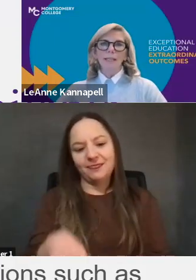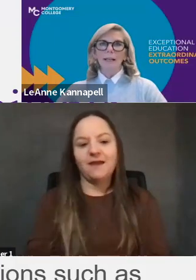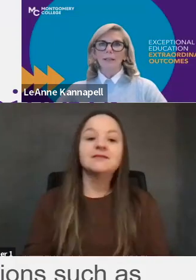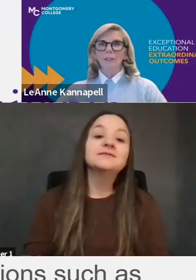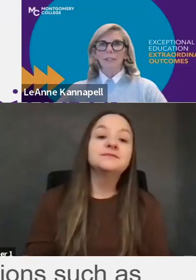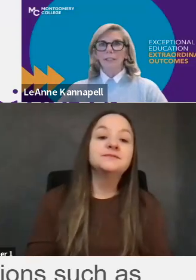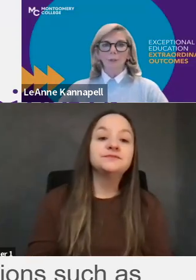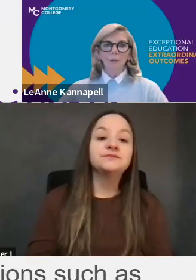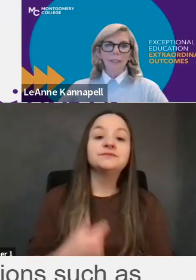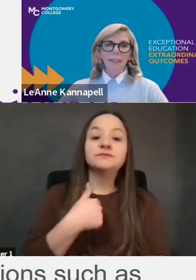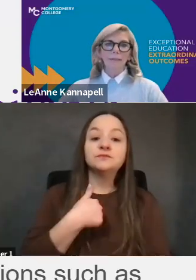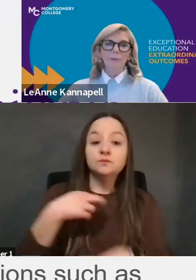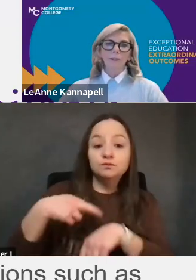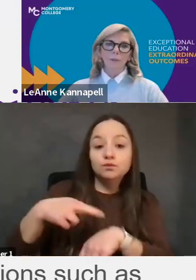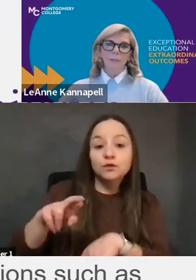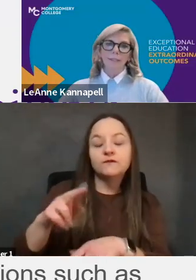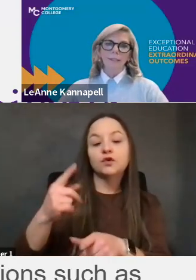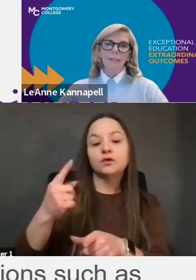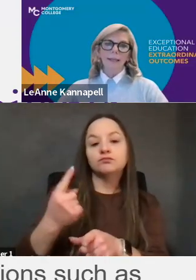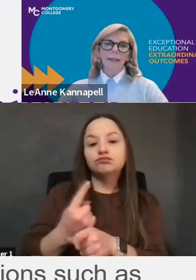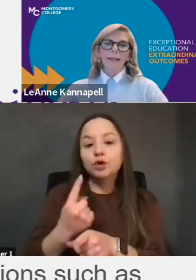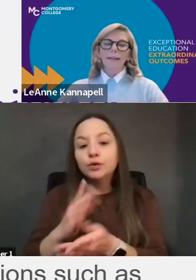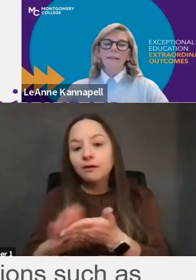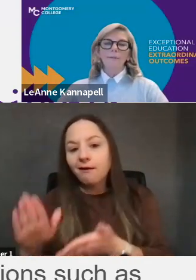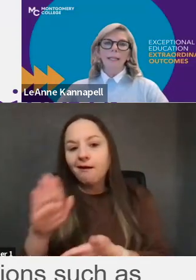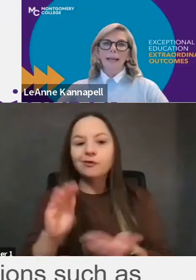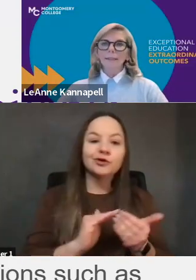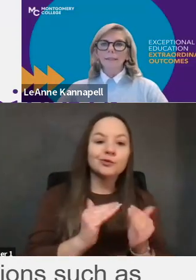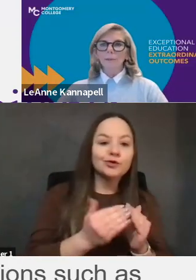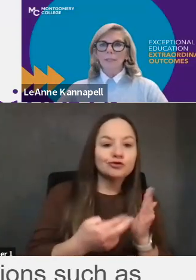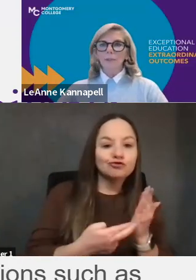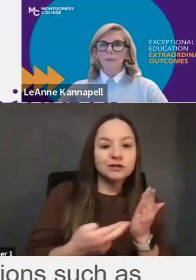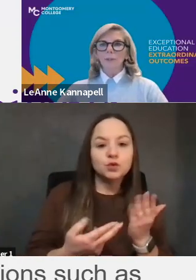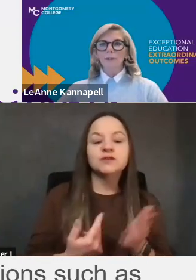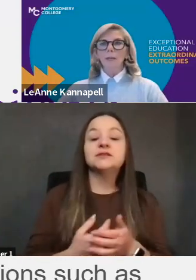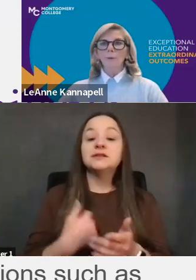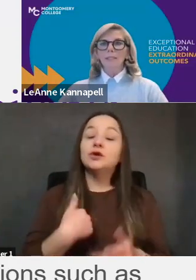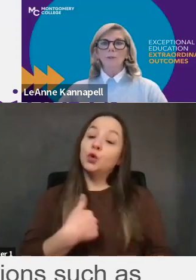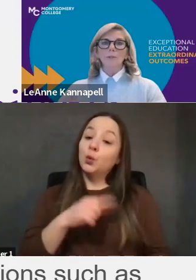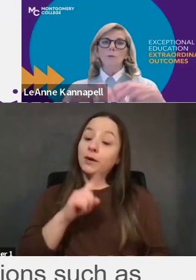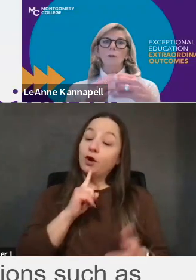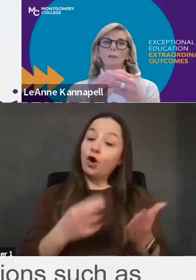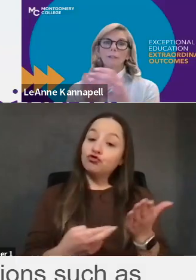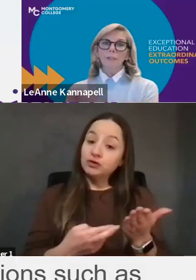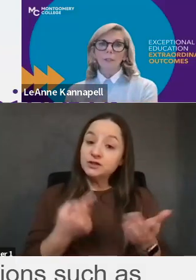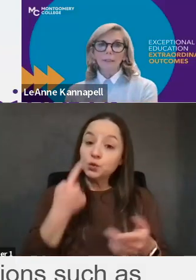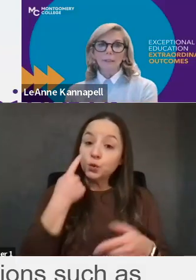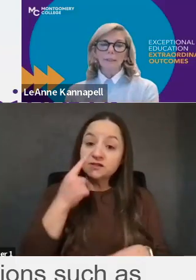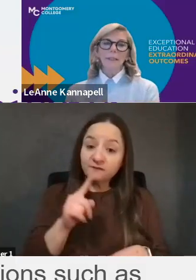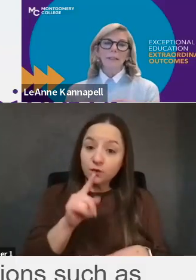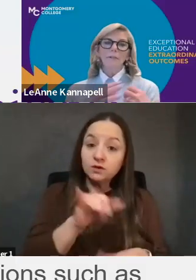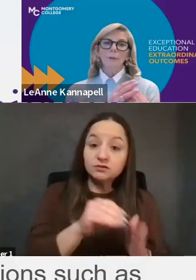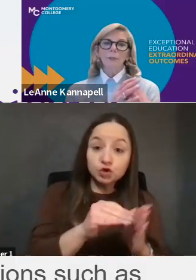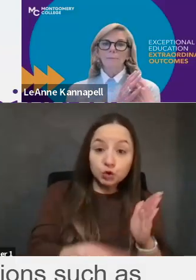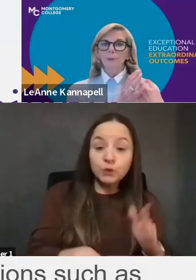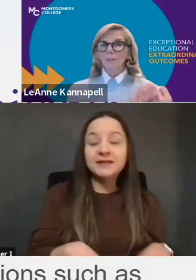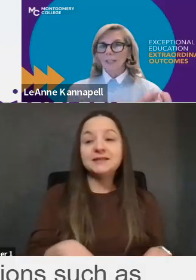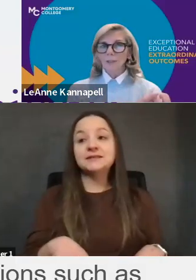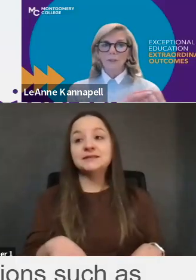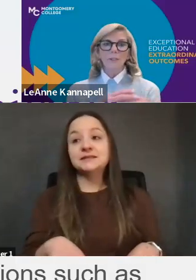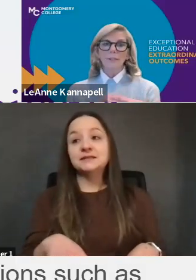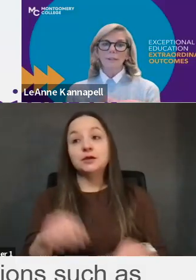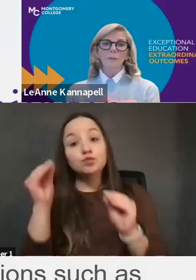to appropriate colleges and community resources, and we act as a resource for the students, for